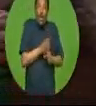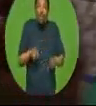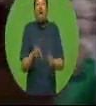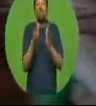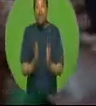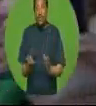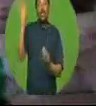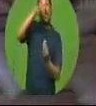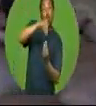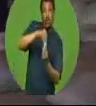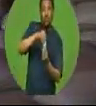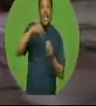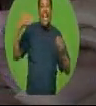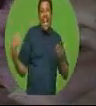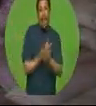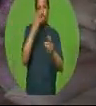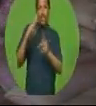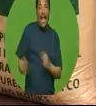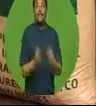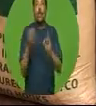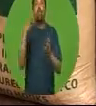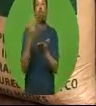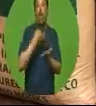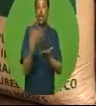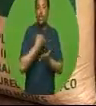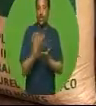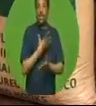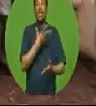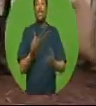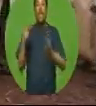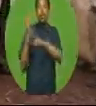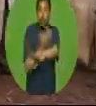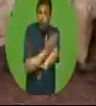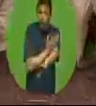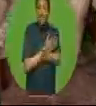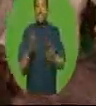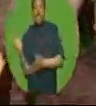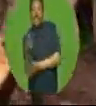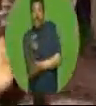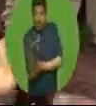include new techniques of production, improved seeds,